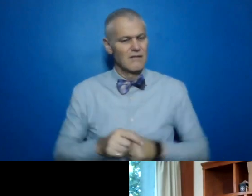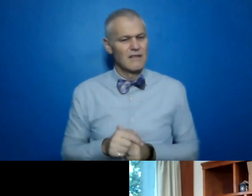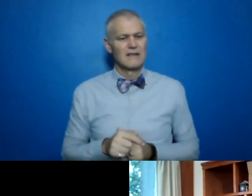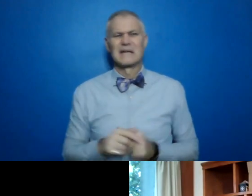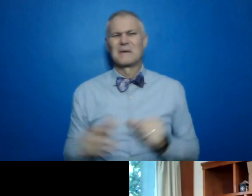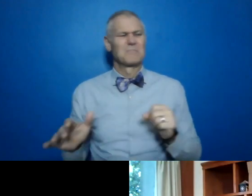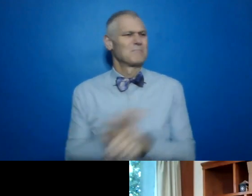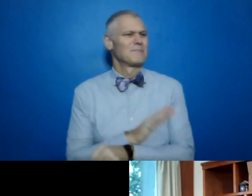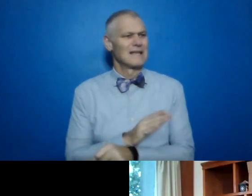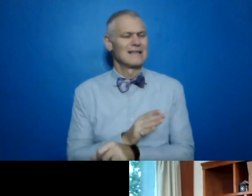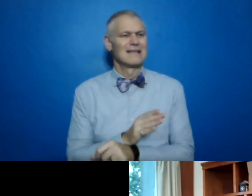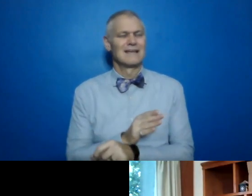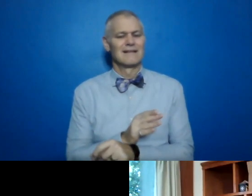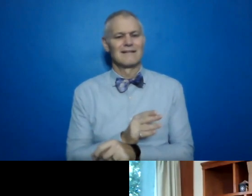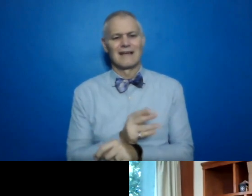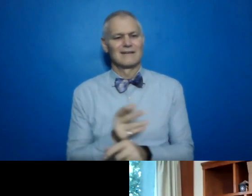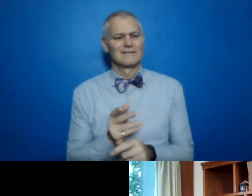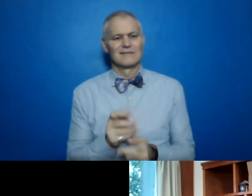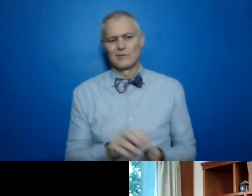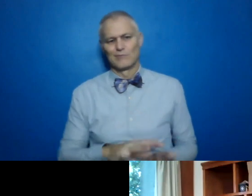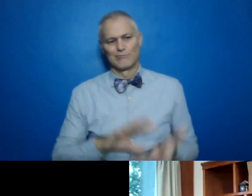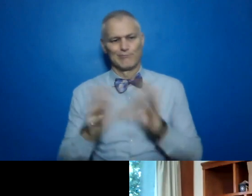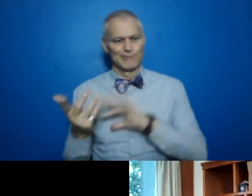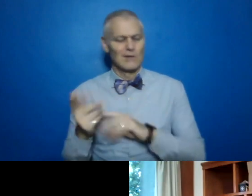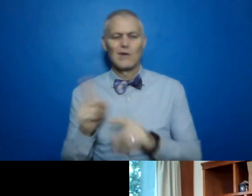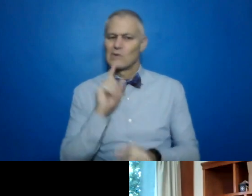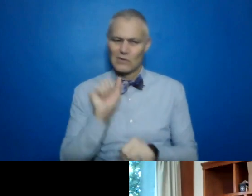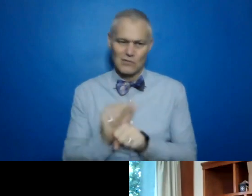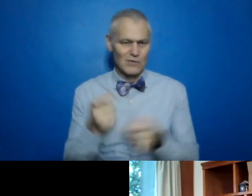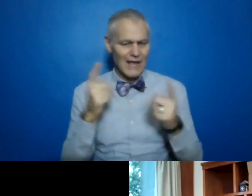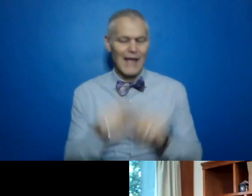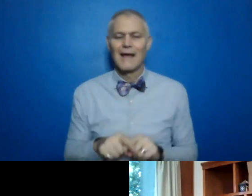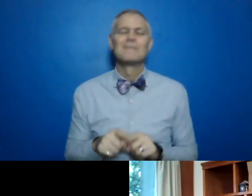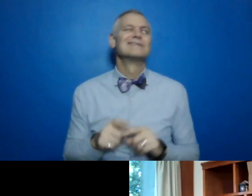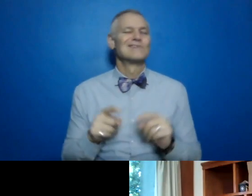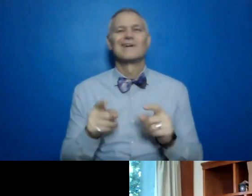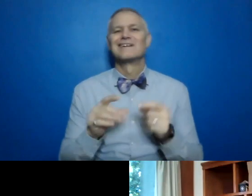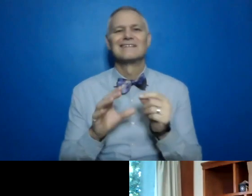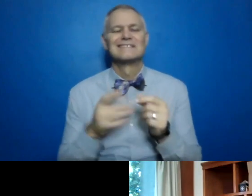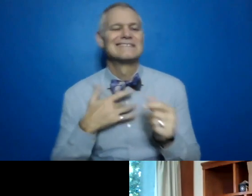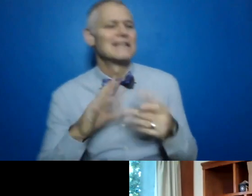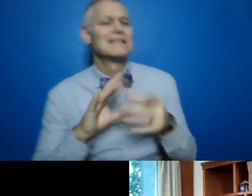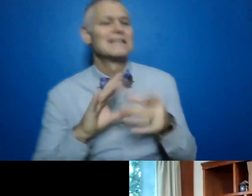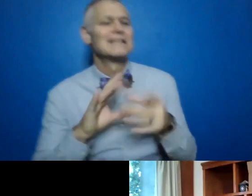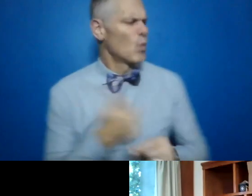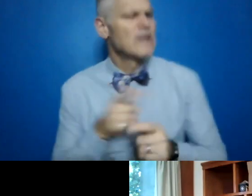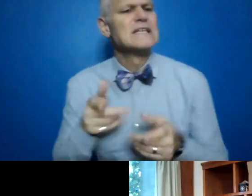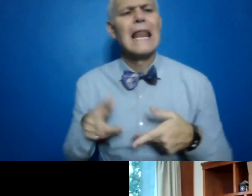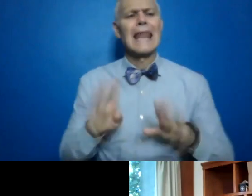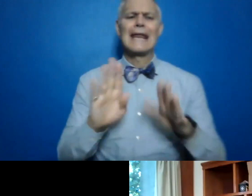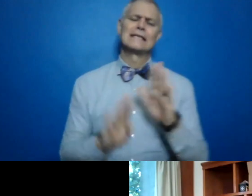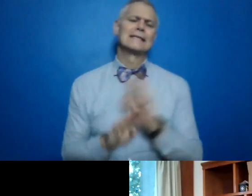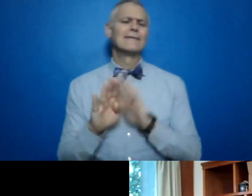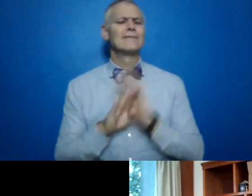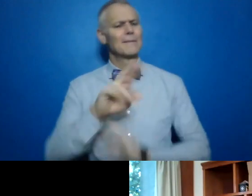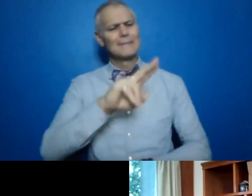undermines what actually happened. And it comes out as something like this: well, we should just let it develop